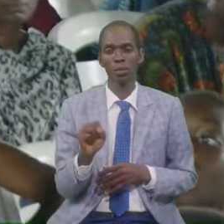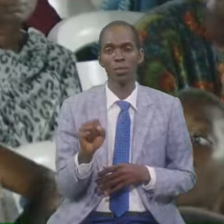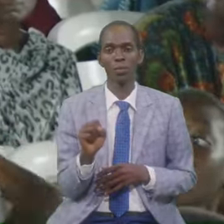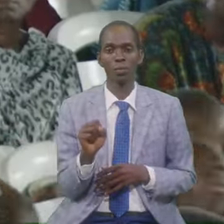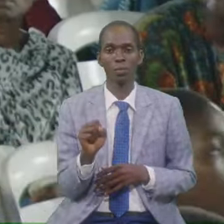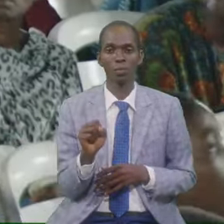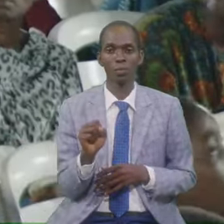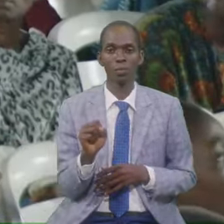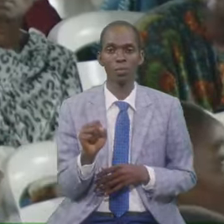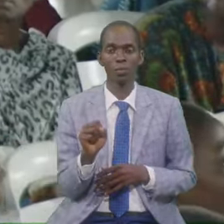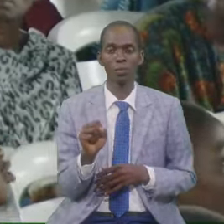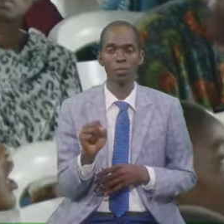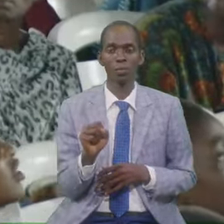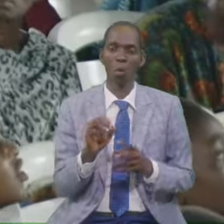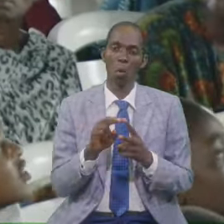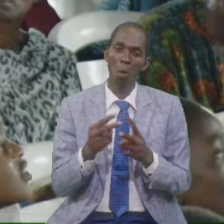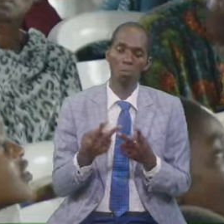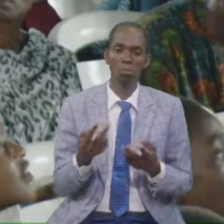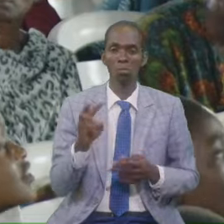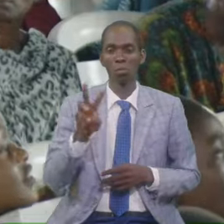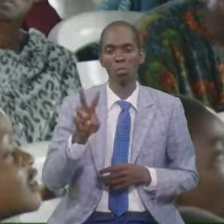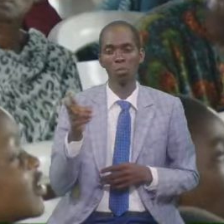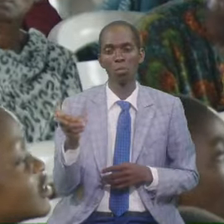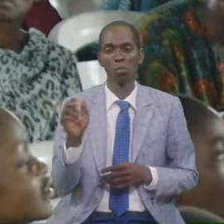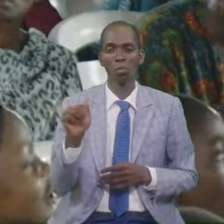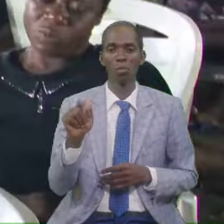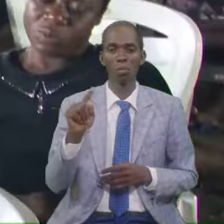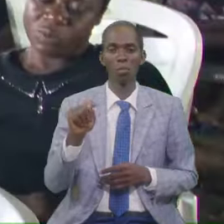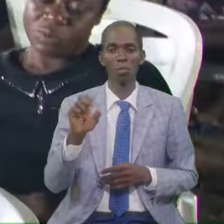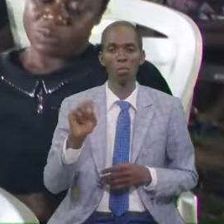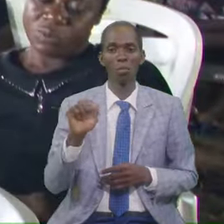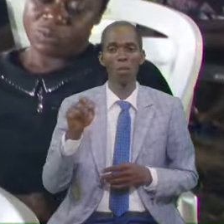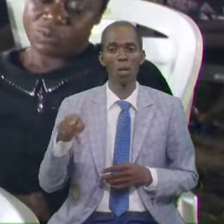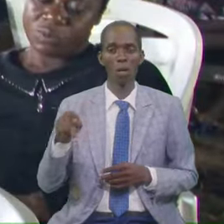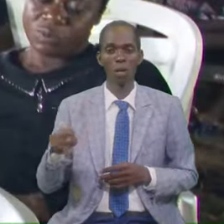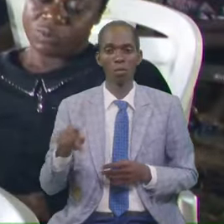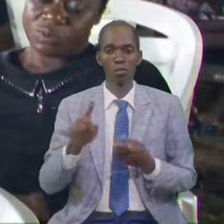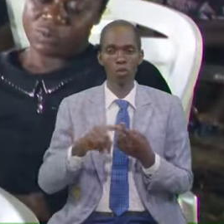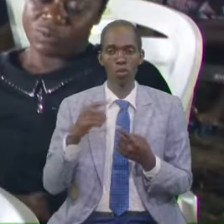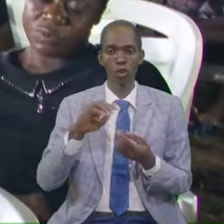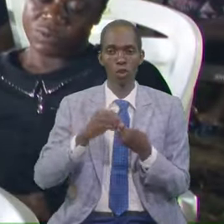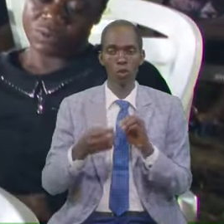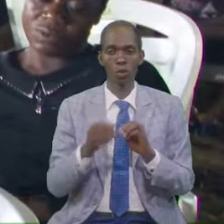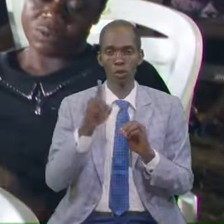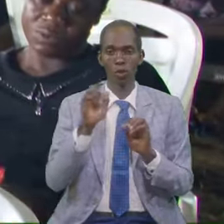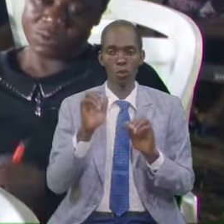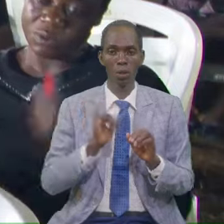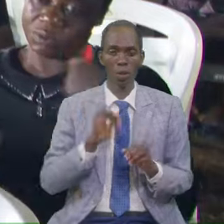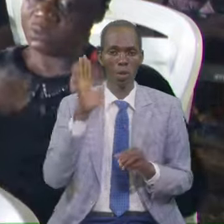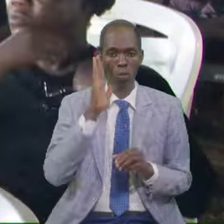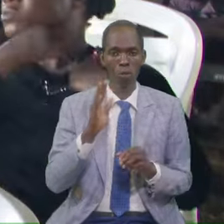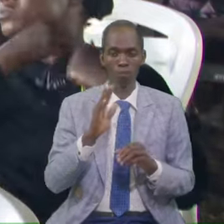or WhatsApp to this number I'll be reading out,